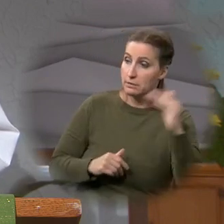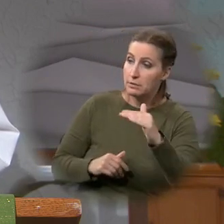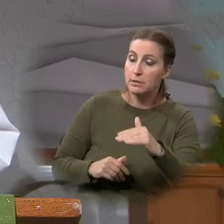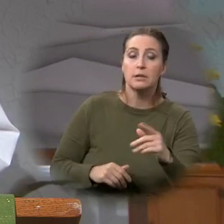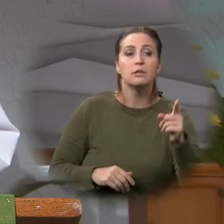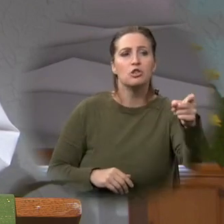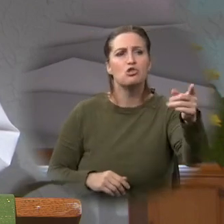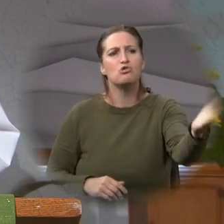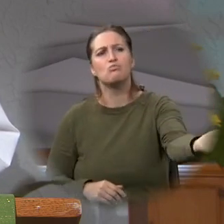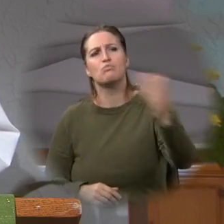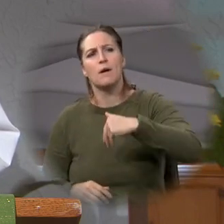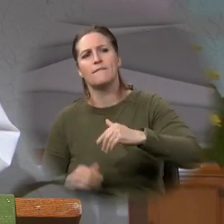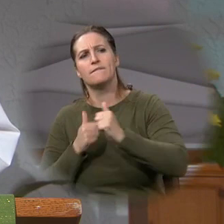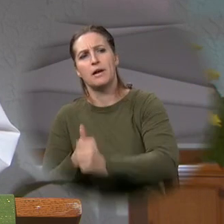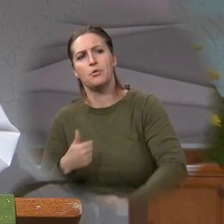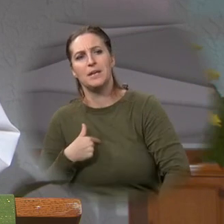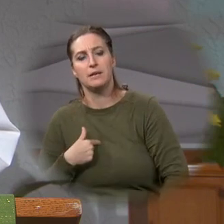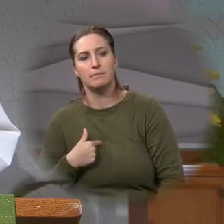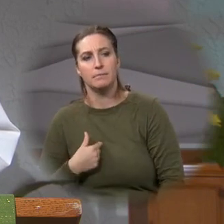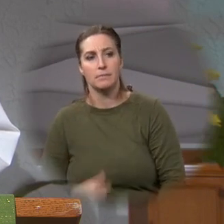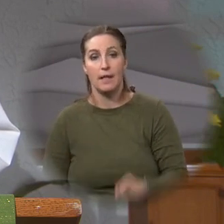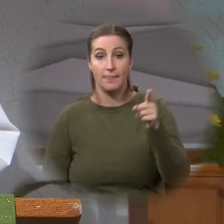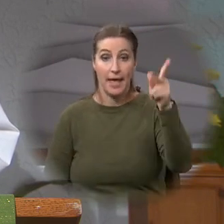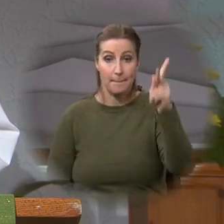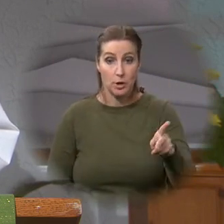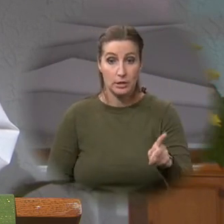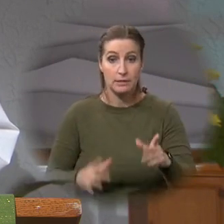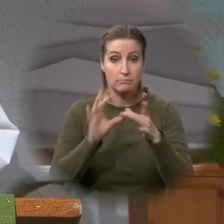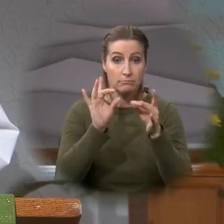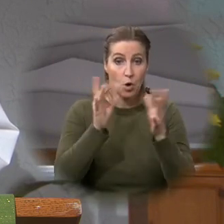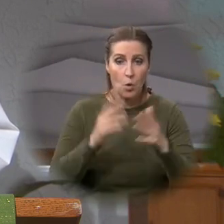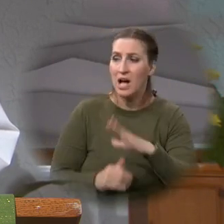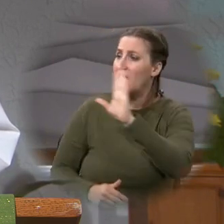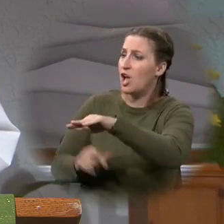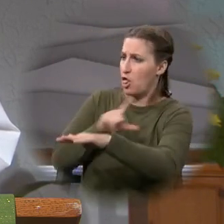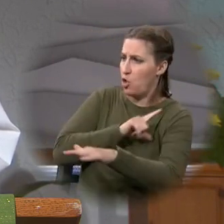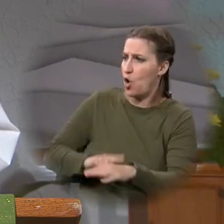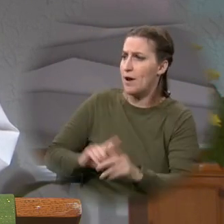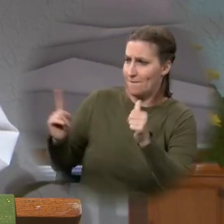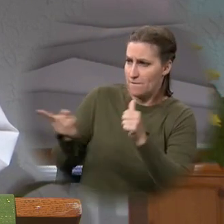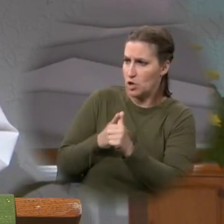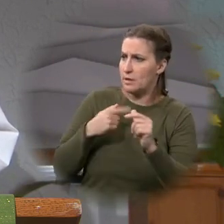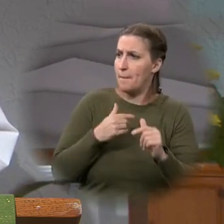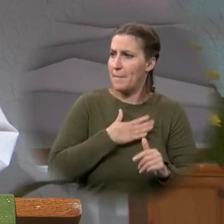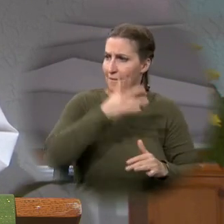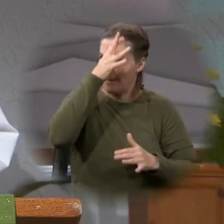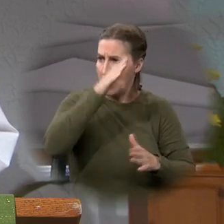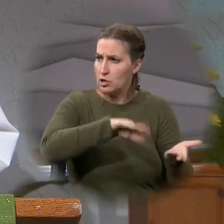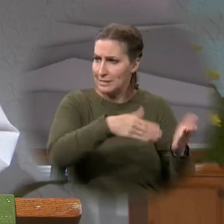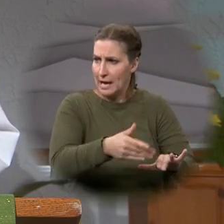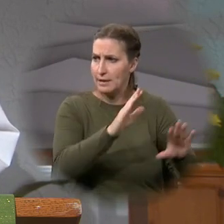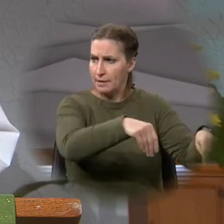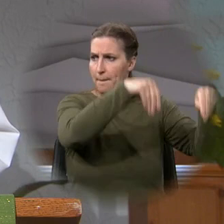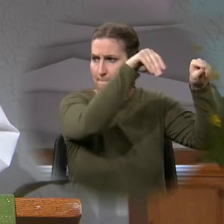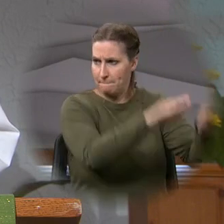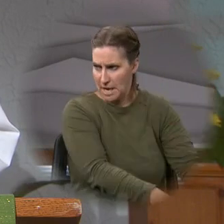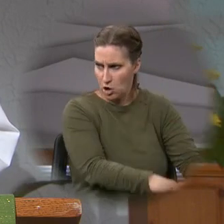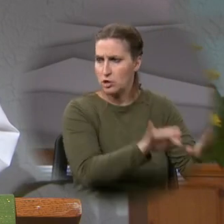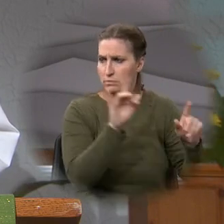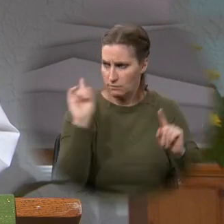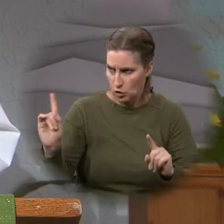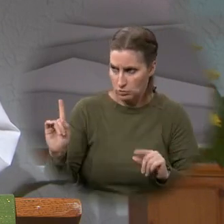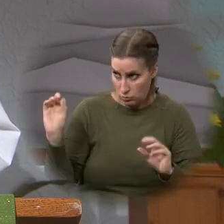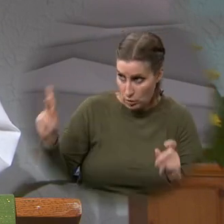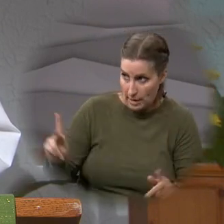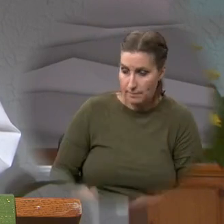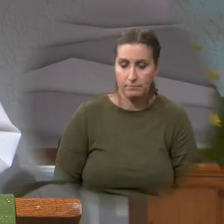me." But he replied, "Lord, let me go first and bury my father." But he answered